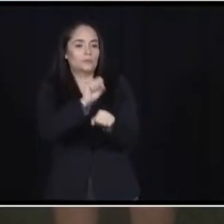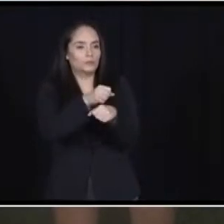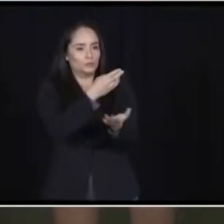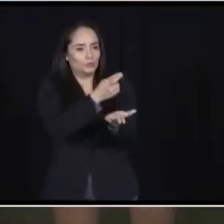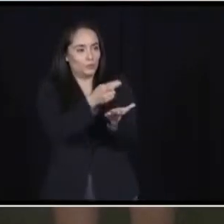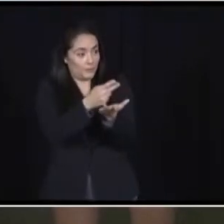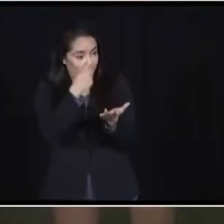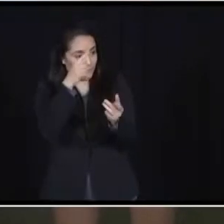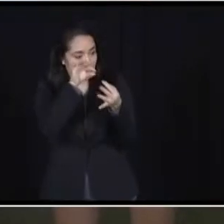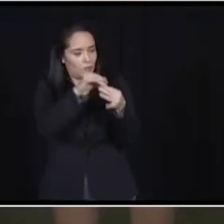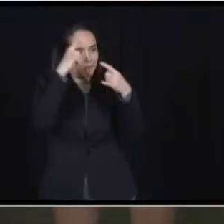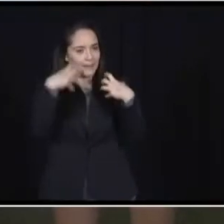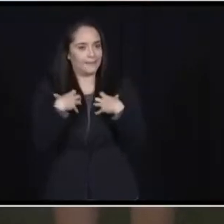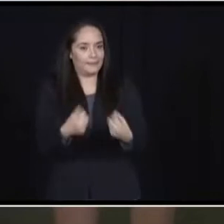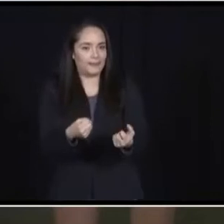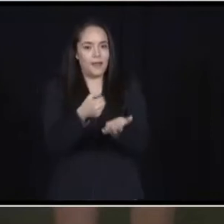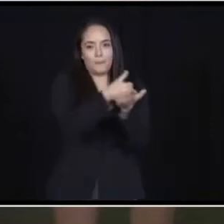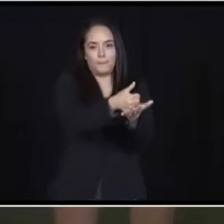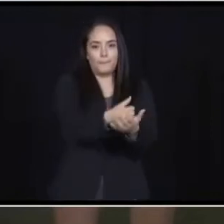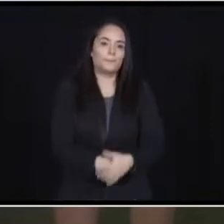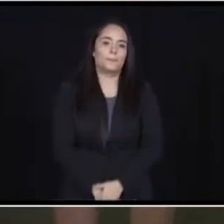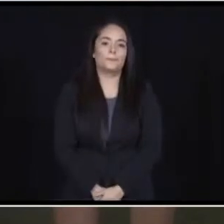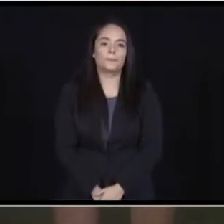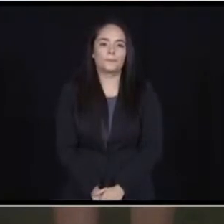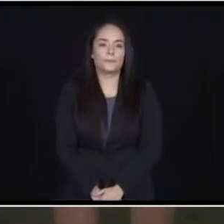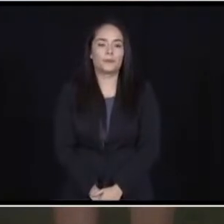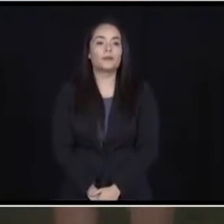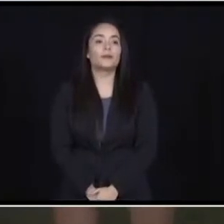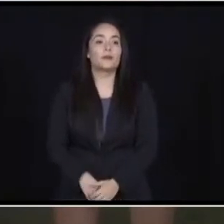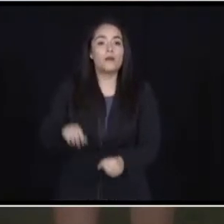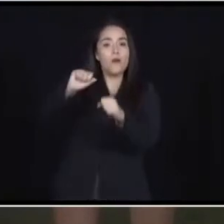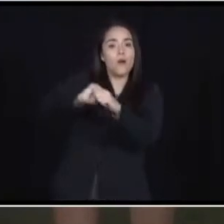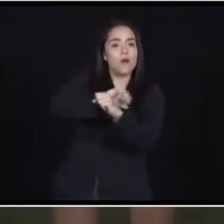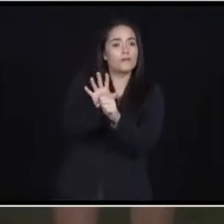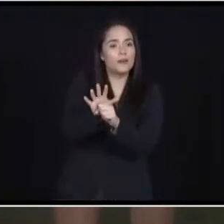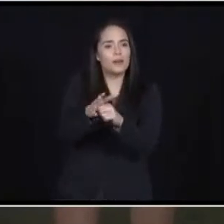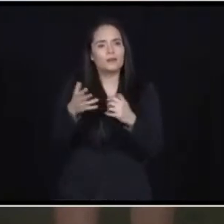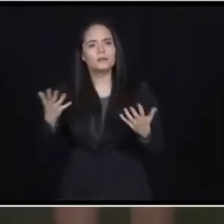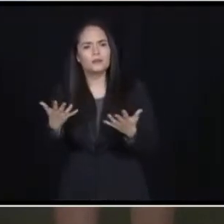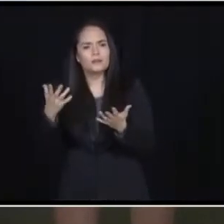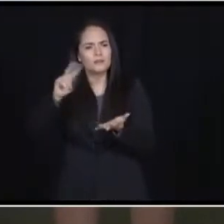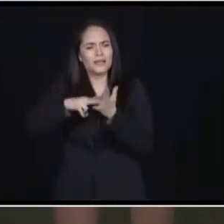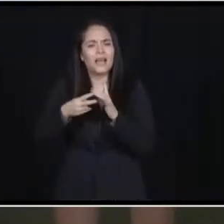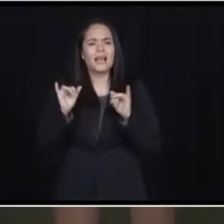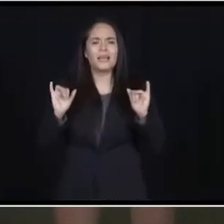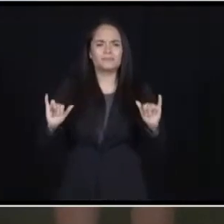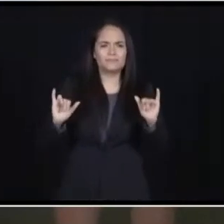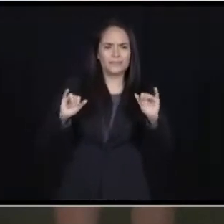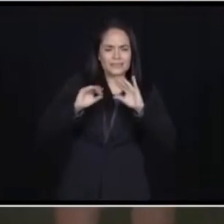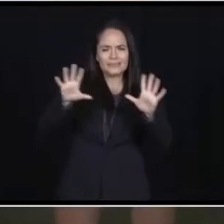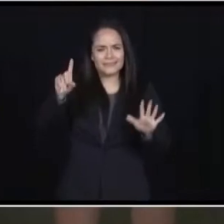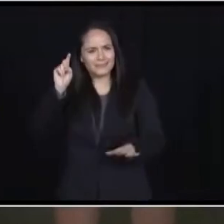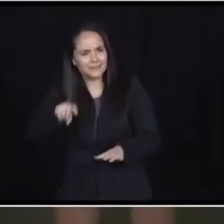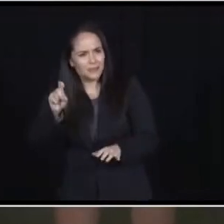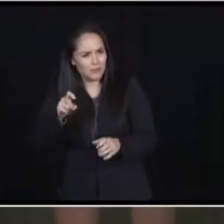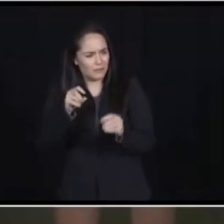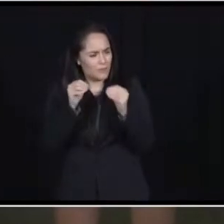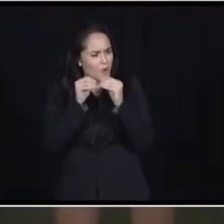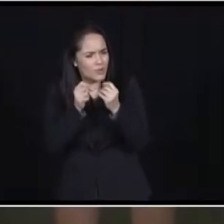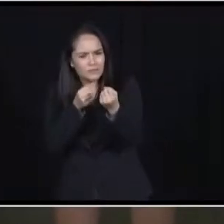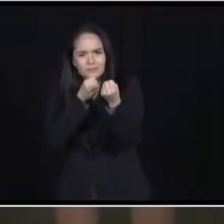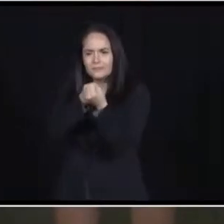also underscored the need for targeted supports to ensure frontline workers are equipped to meet the challenges that exist in Ontario's